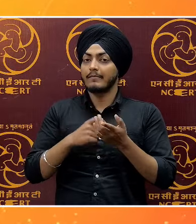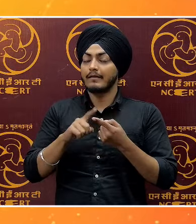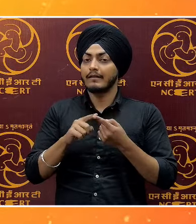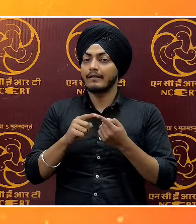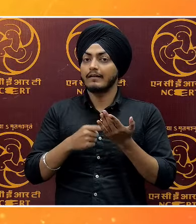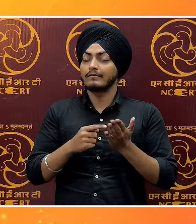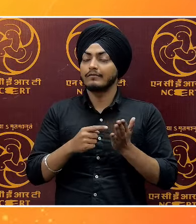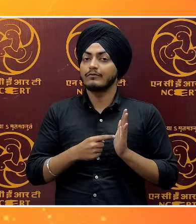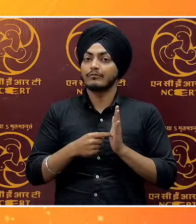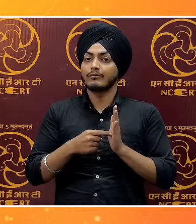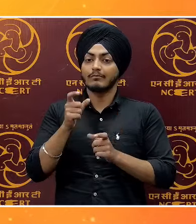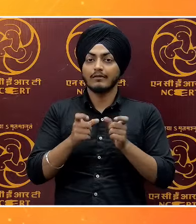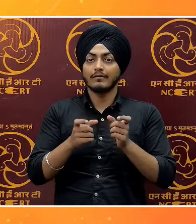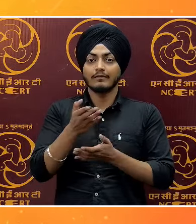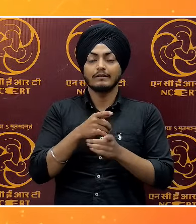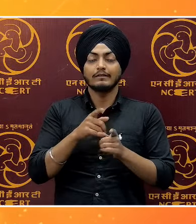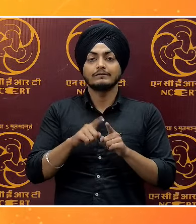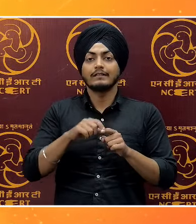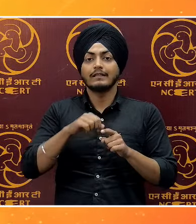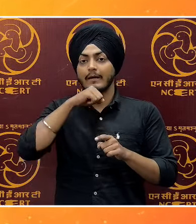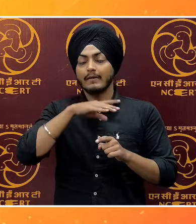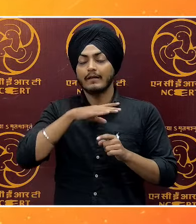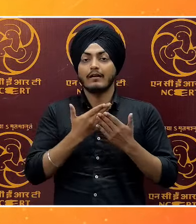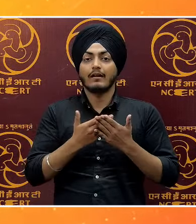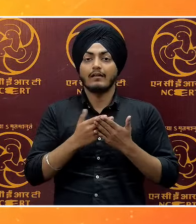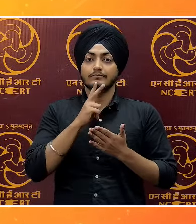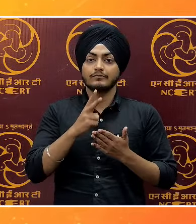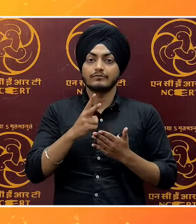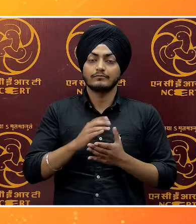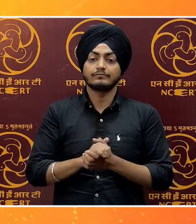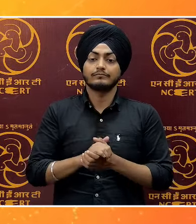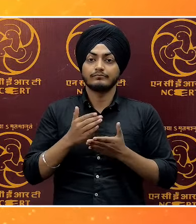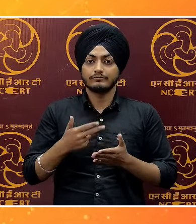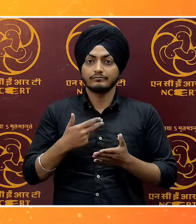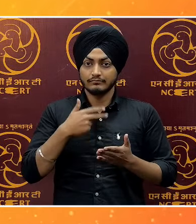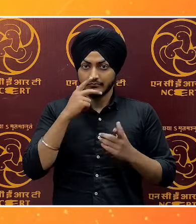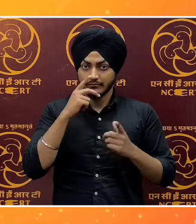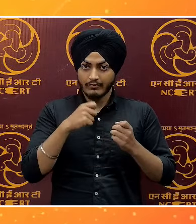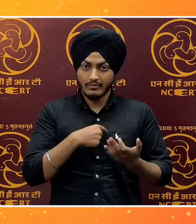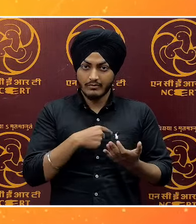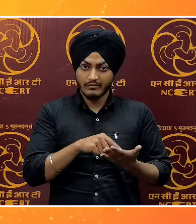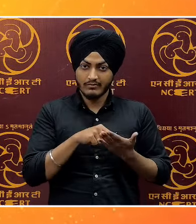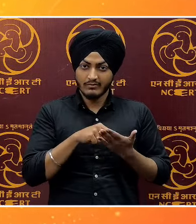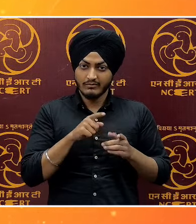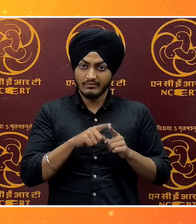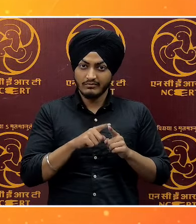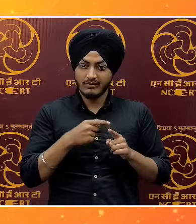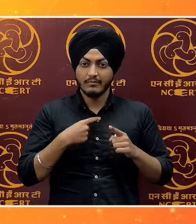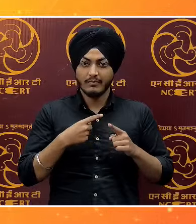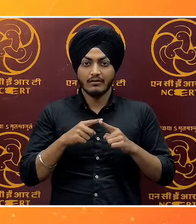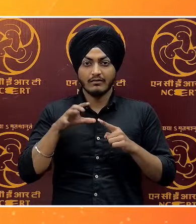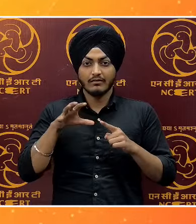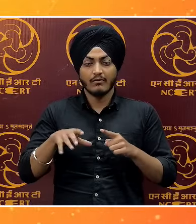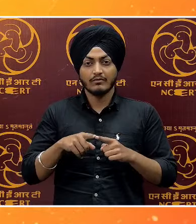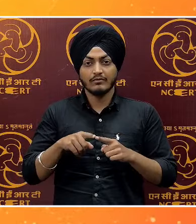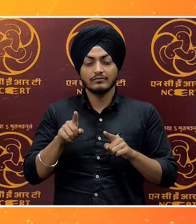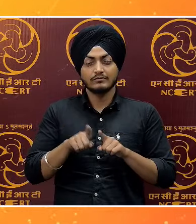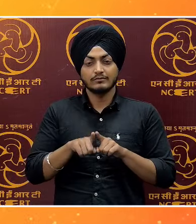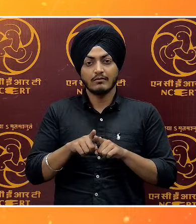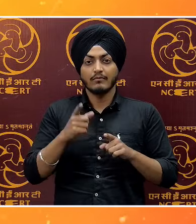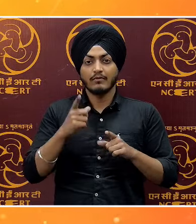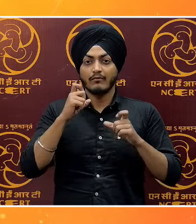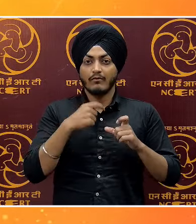this picture? Okay, so as you have shown me a miniature of town as well, it's quite similar to that. So I can see houses, I can